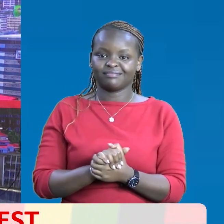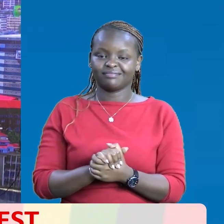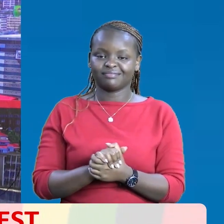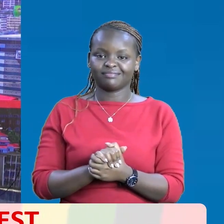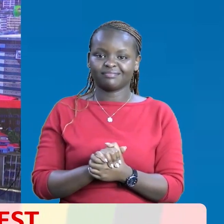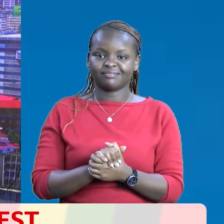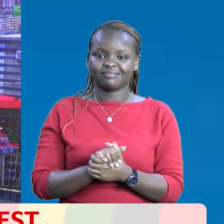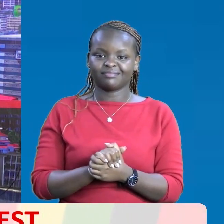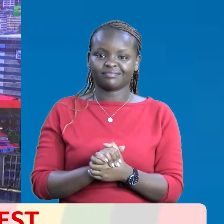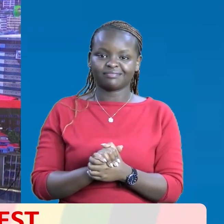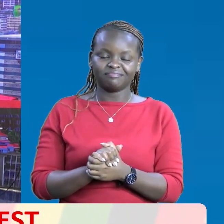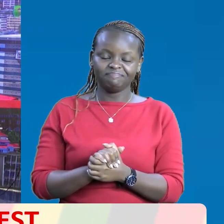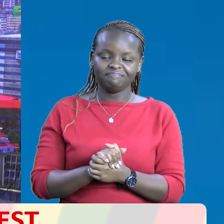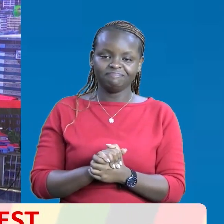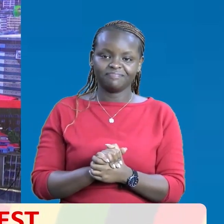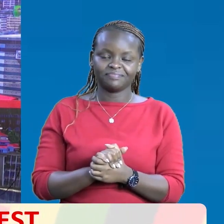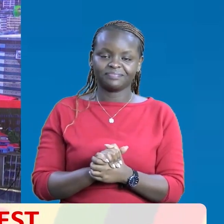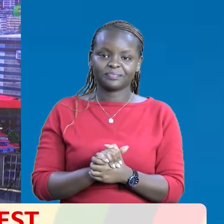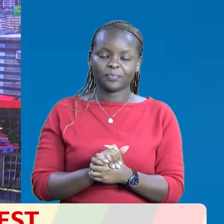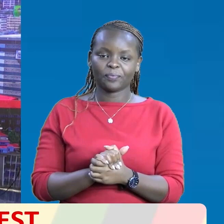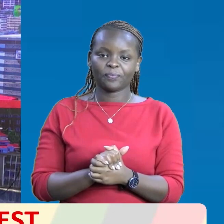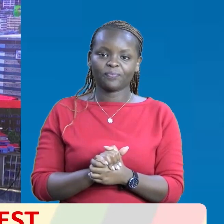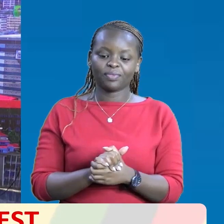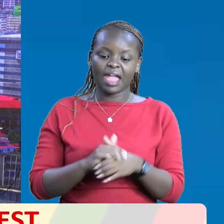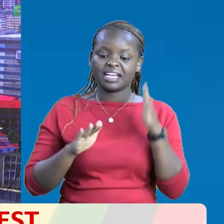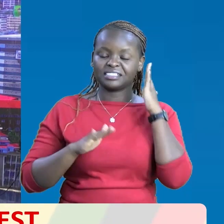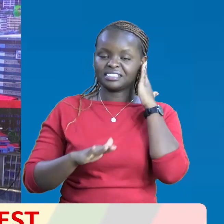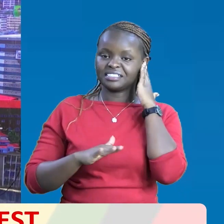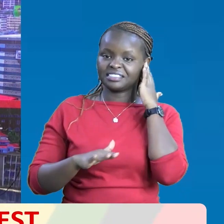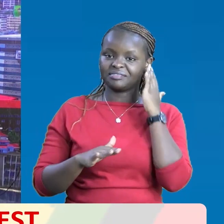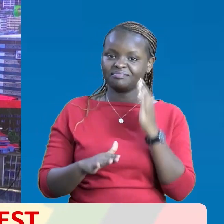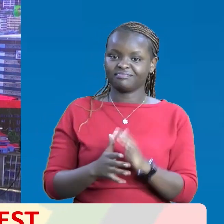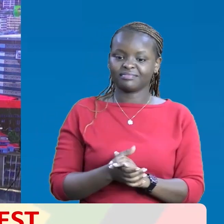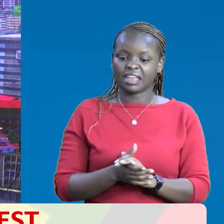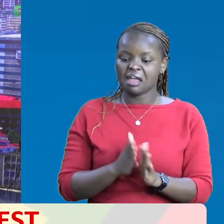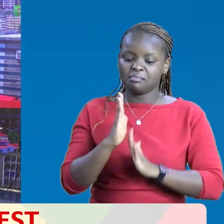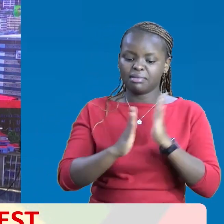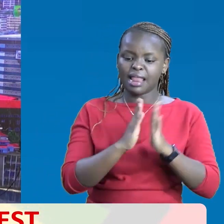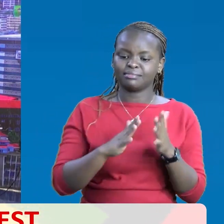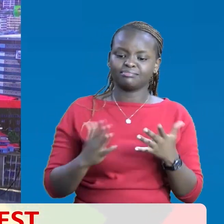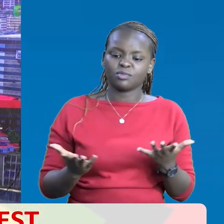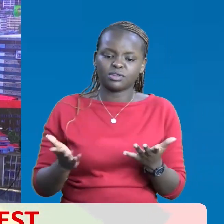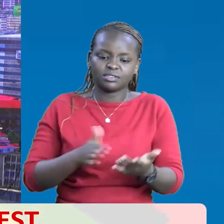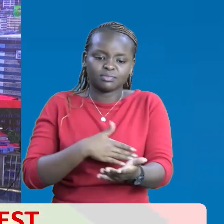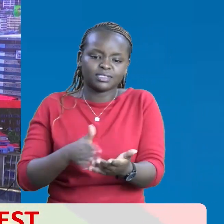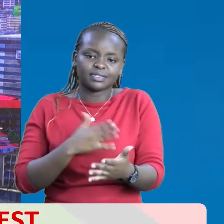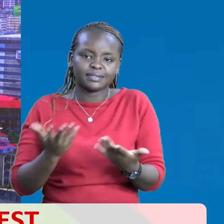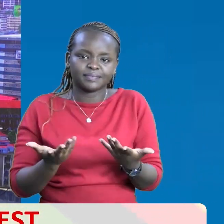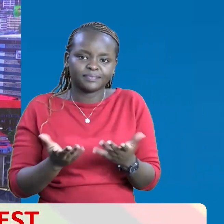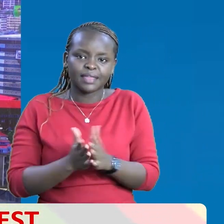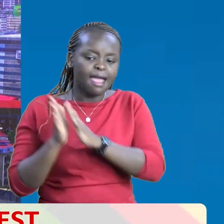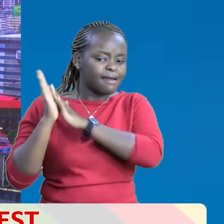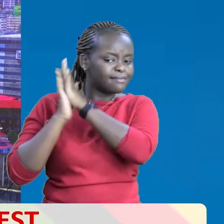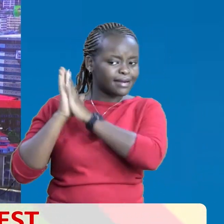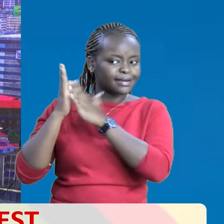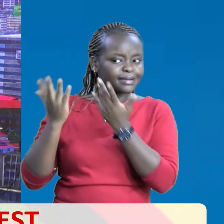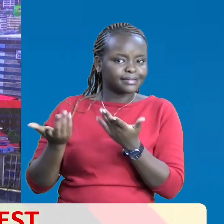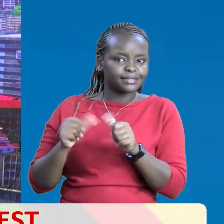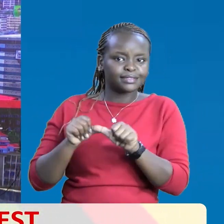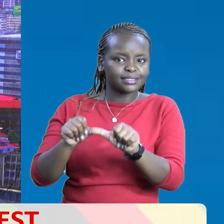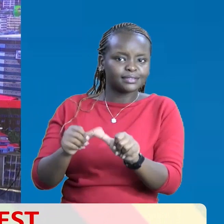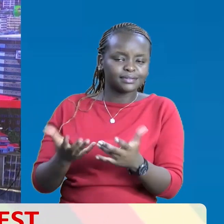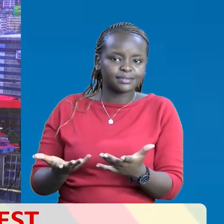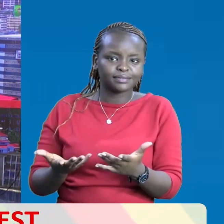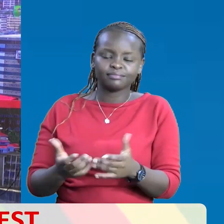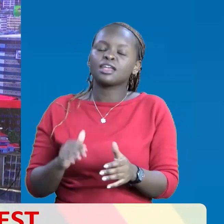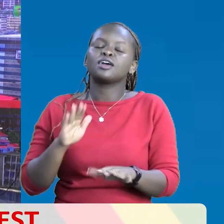quotes. Ndio sasa. Inakata kabisa. My DJ. Pale kwa mtupanga nini joke set pale. Nizo reggae ama ni good reggae